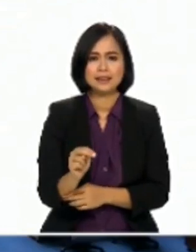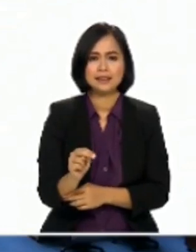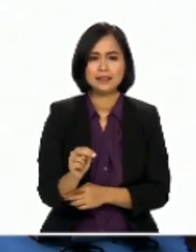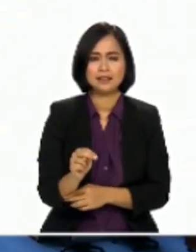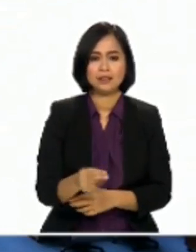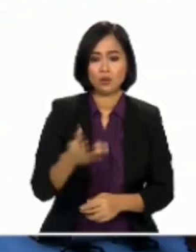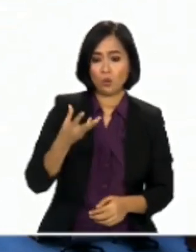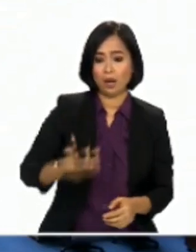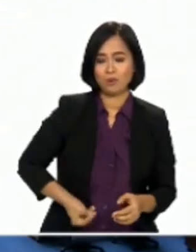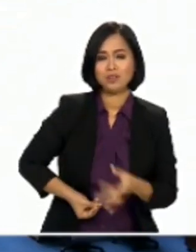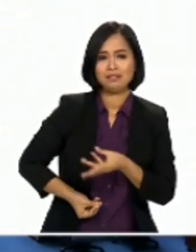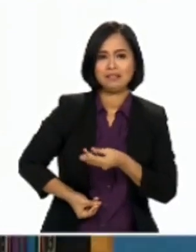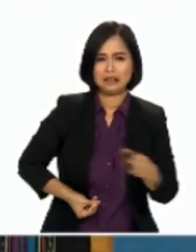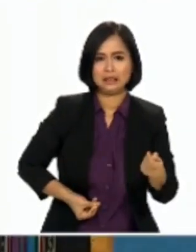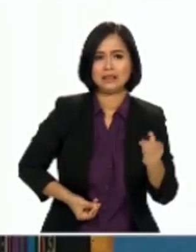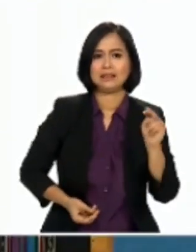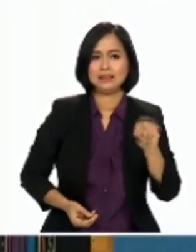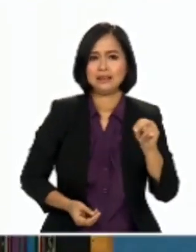corruption